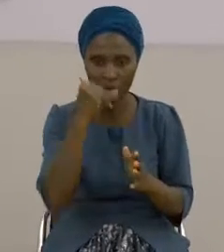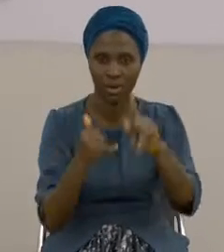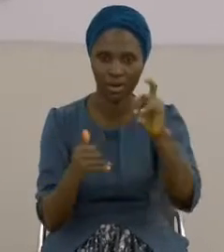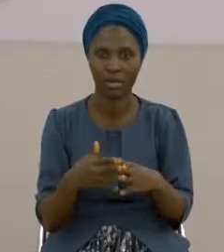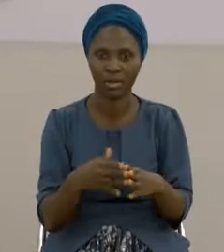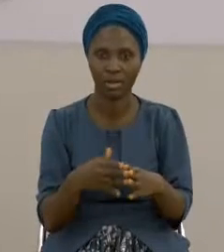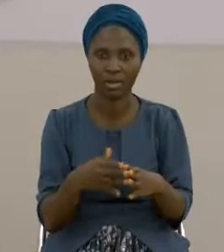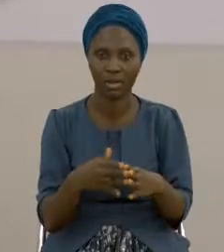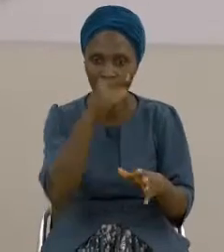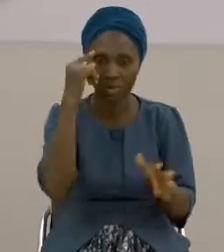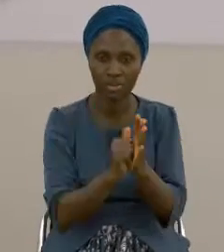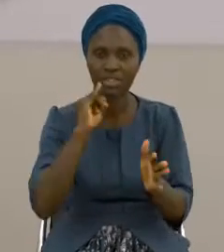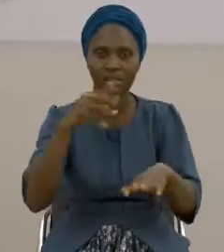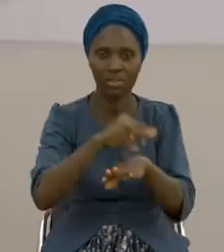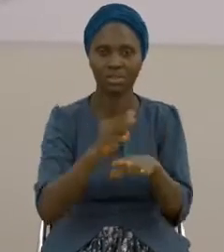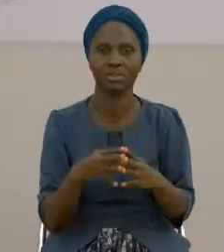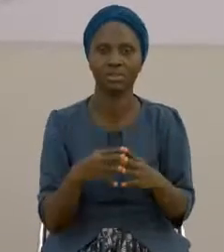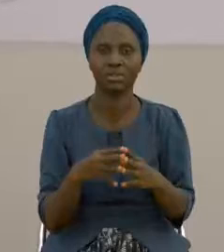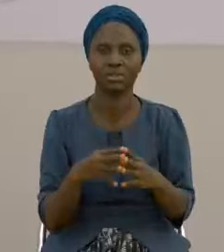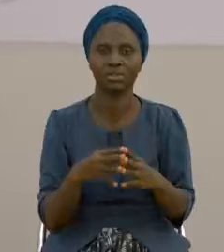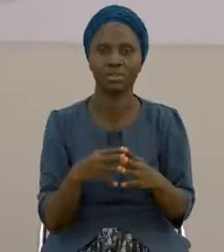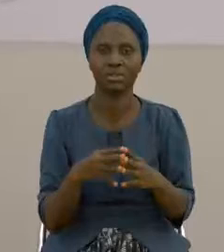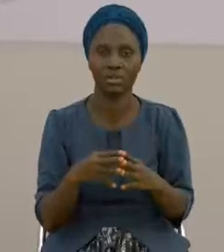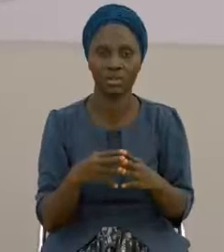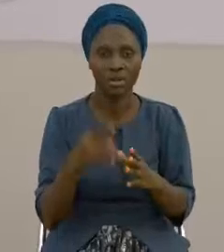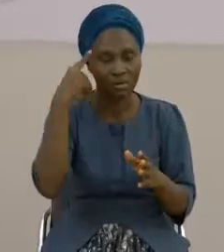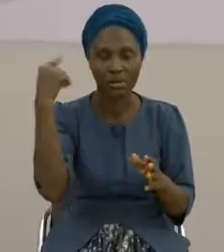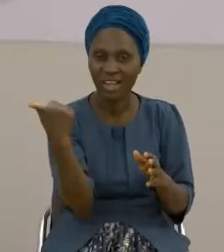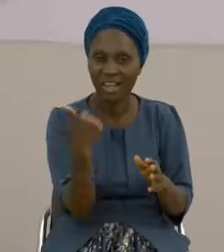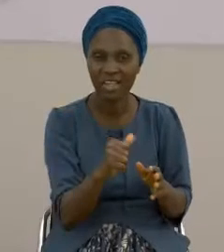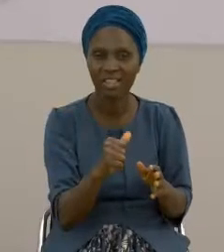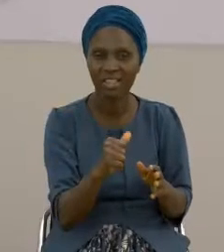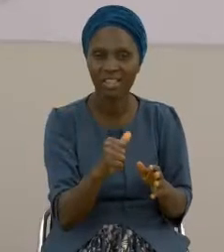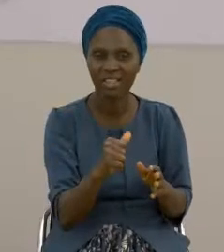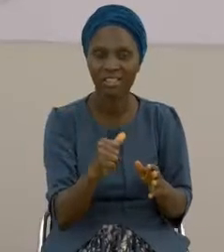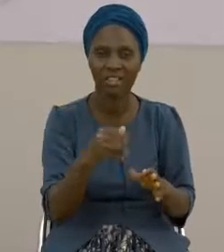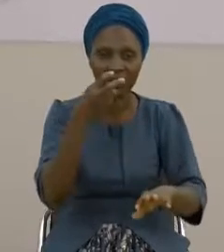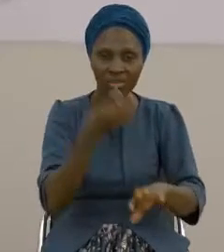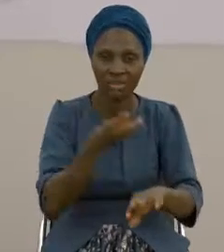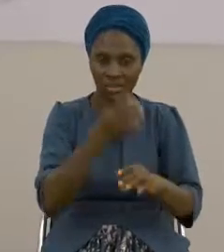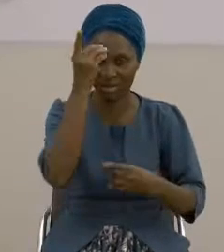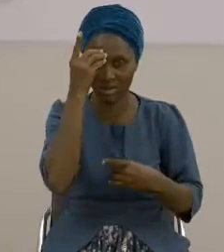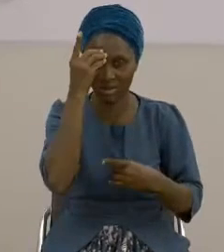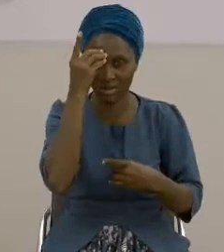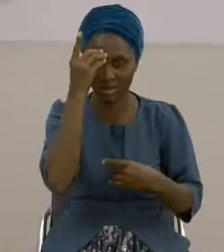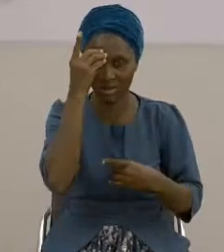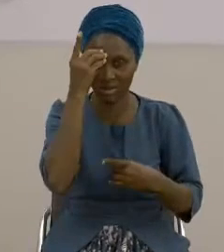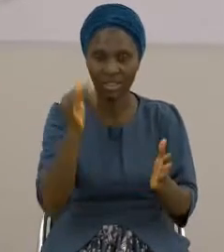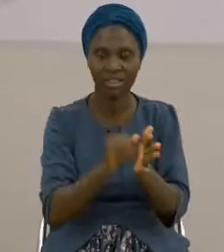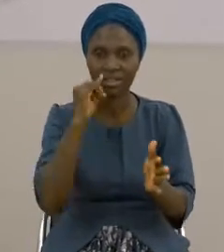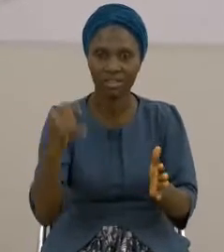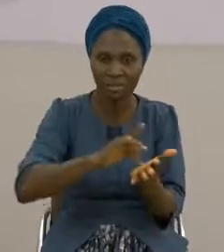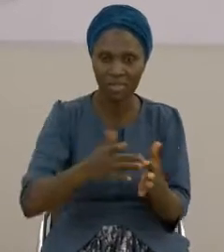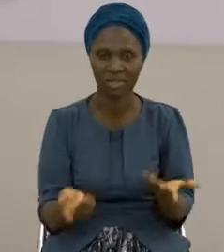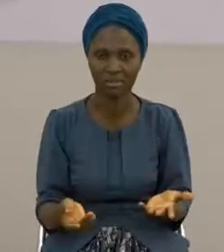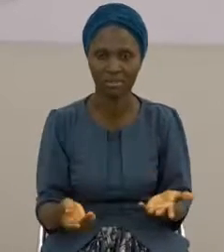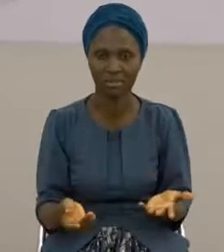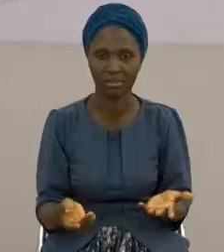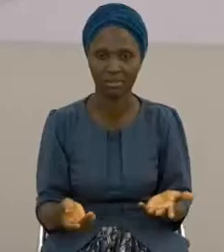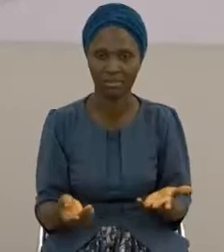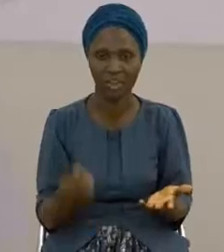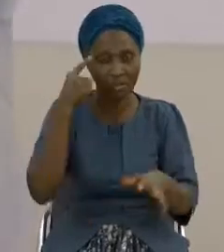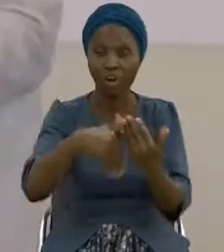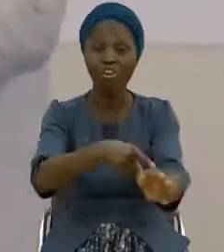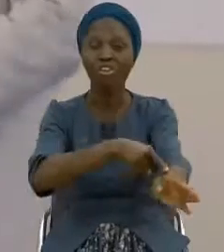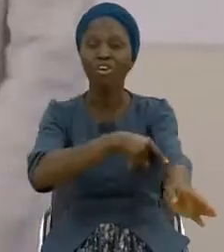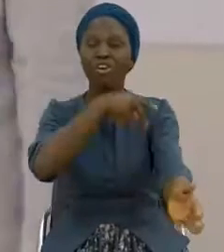any incurable disease. That's the medicine for all long-standing illnesses.